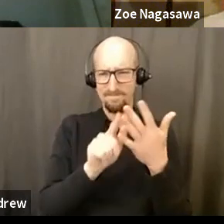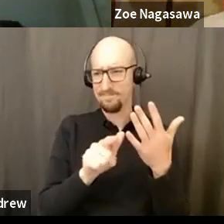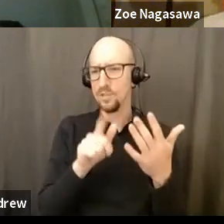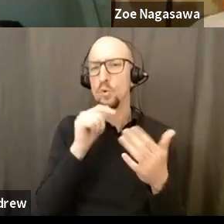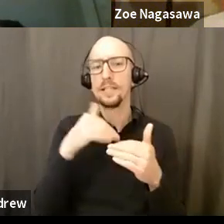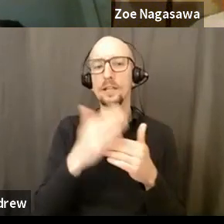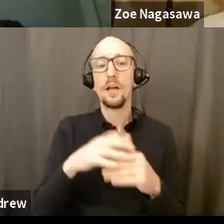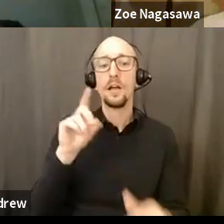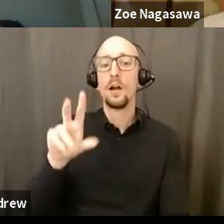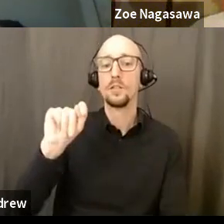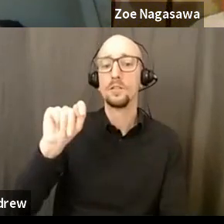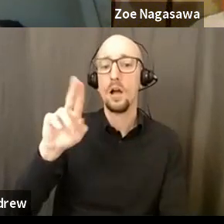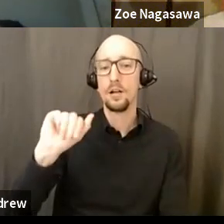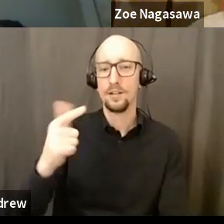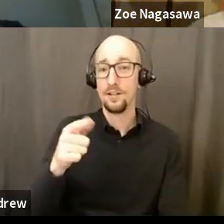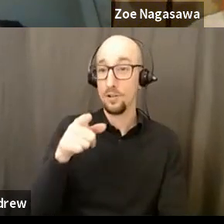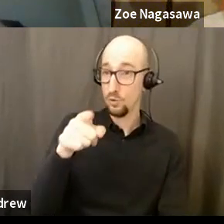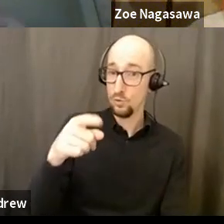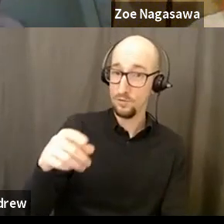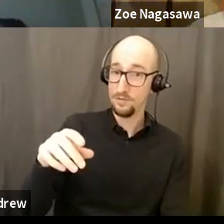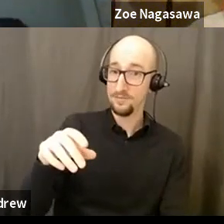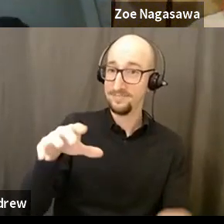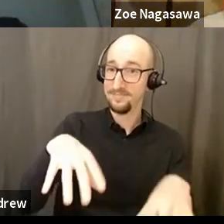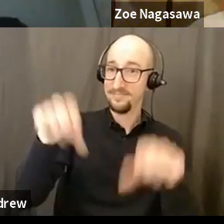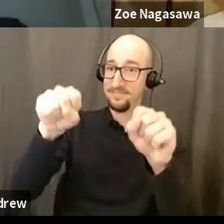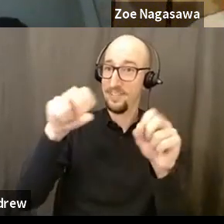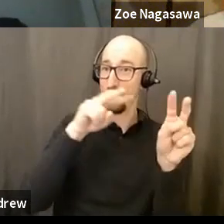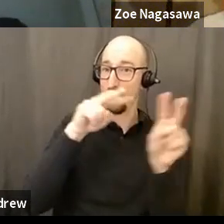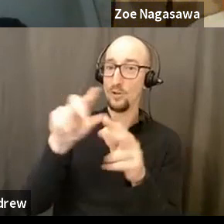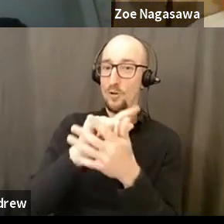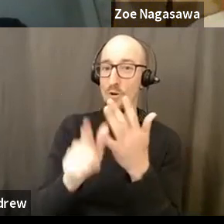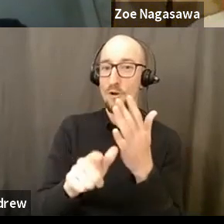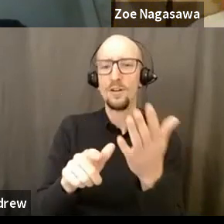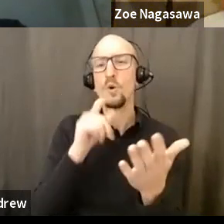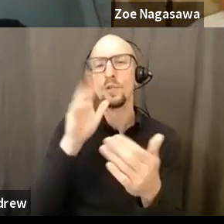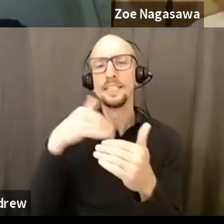Dr. Tang, you were being my helpful assistant here. Who's next?